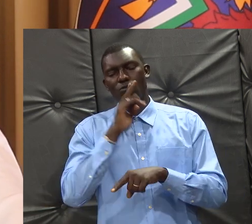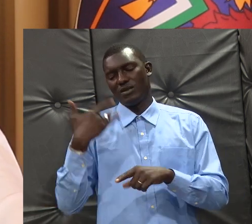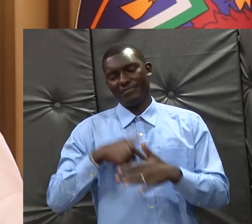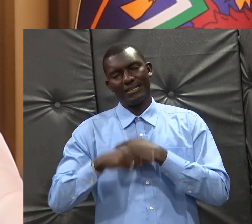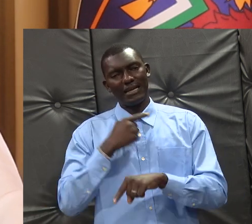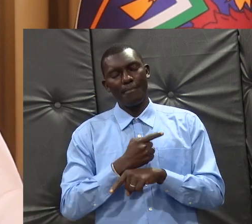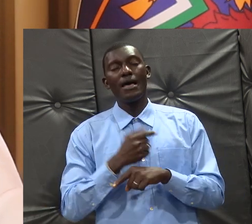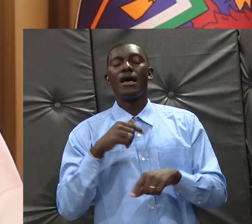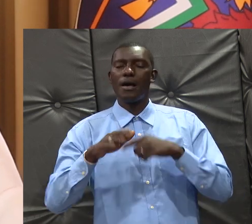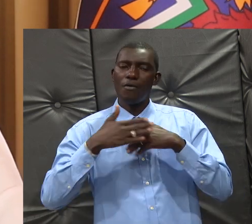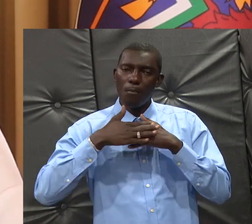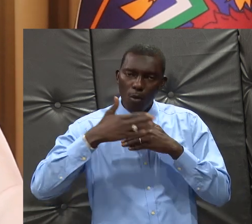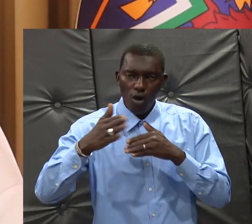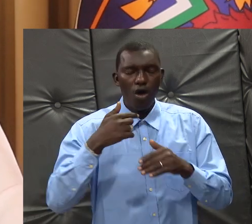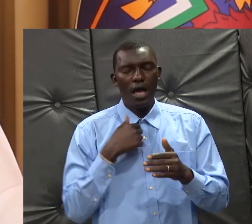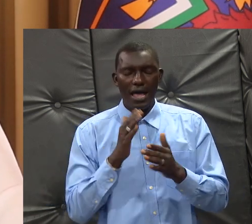the country.